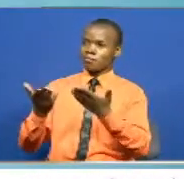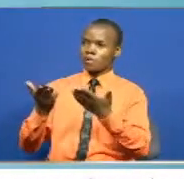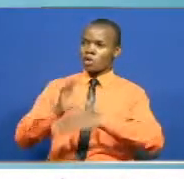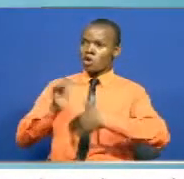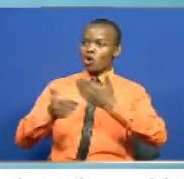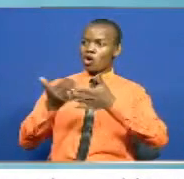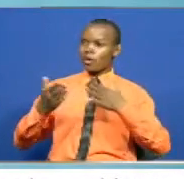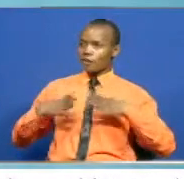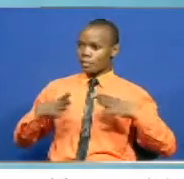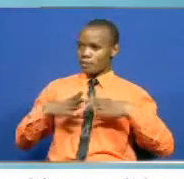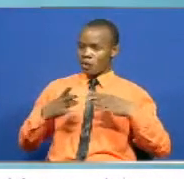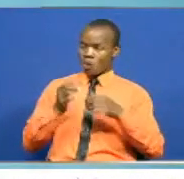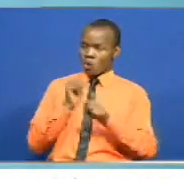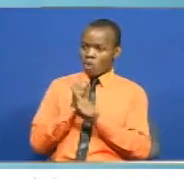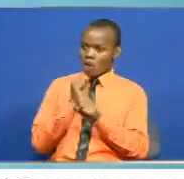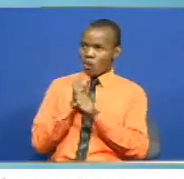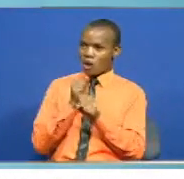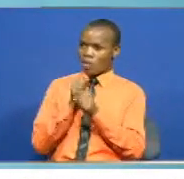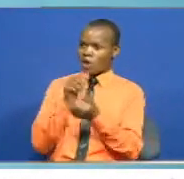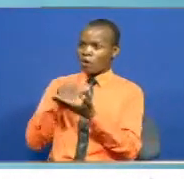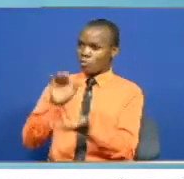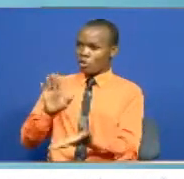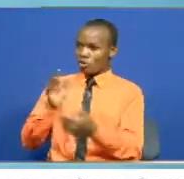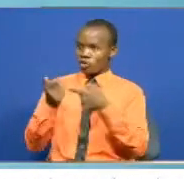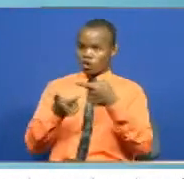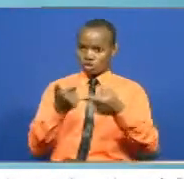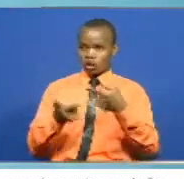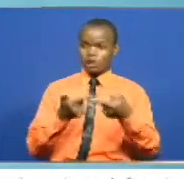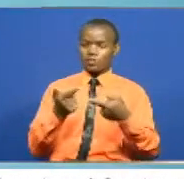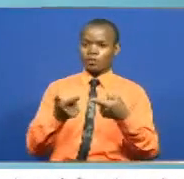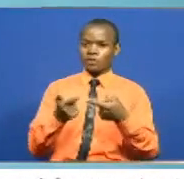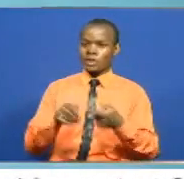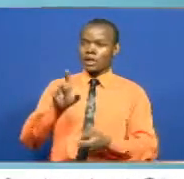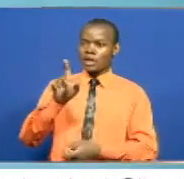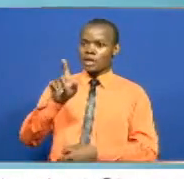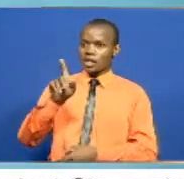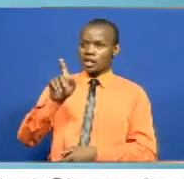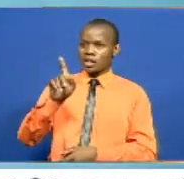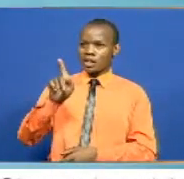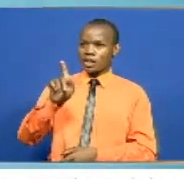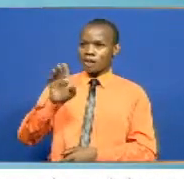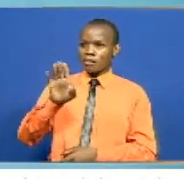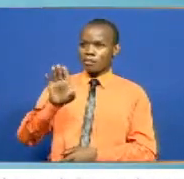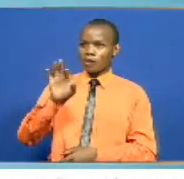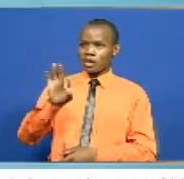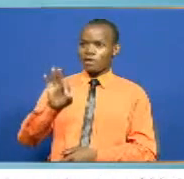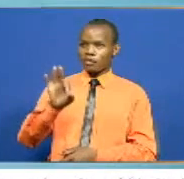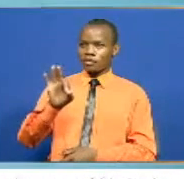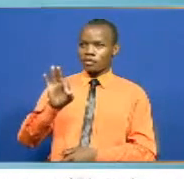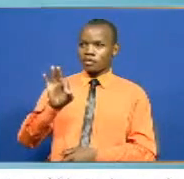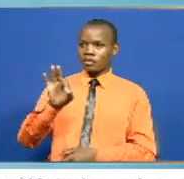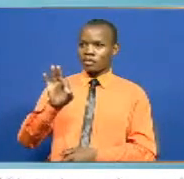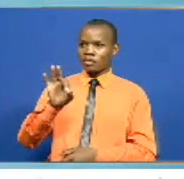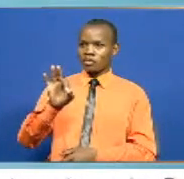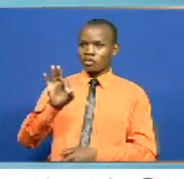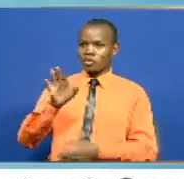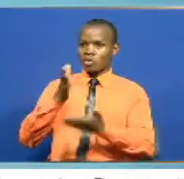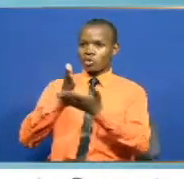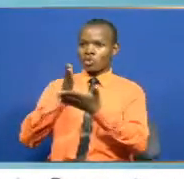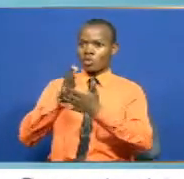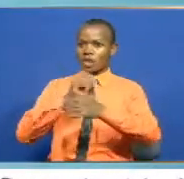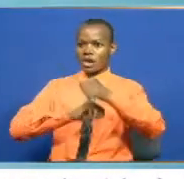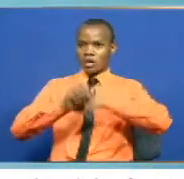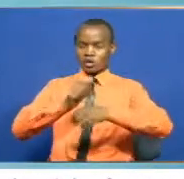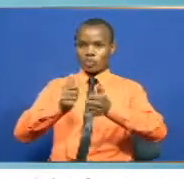we put in a lot of extra work. The KBF has been great for us, great to us, and they have provided